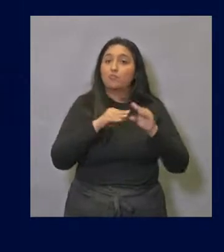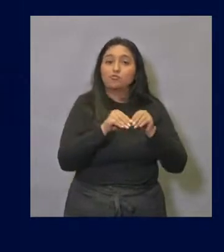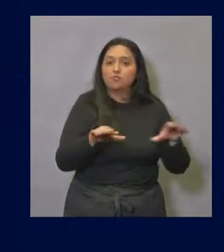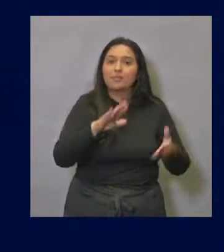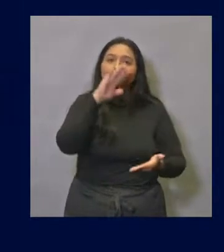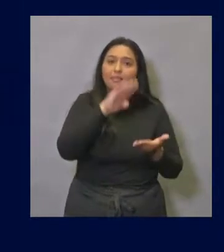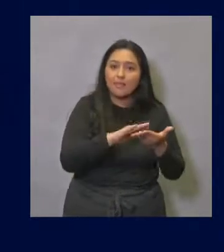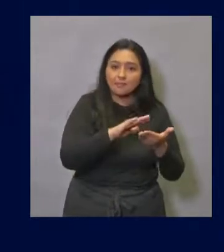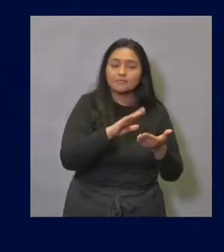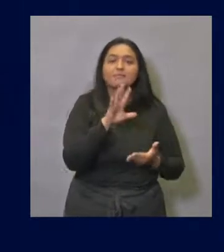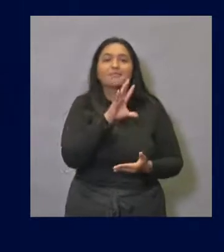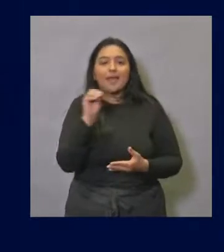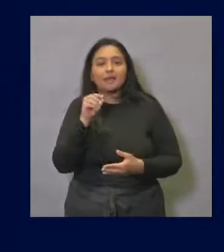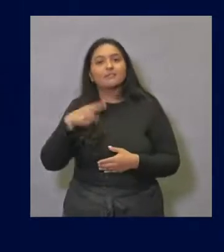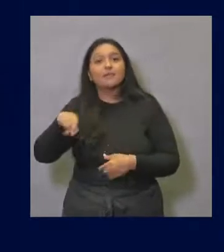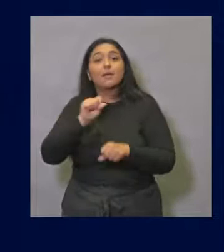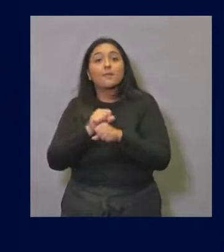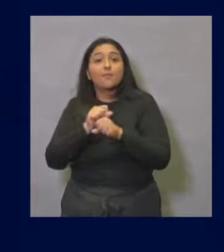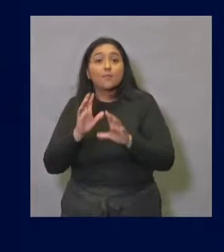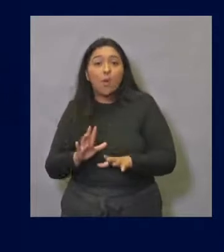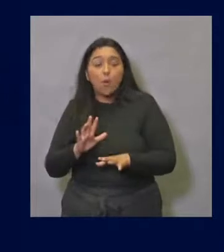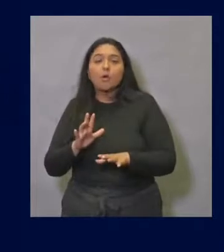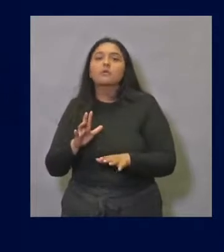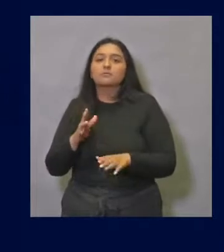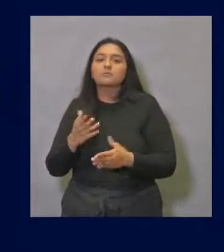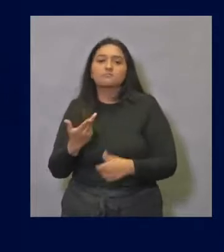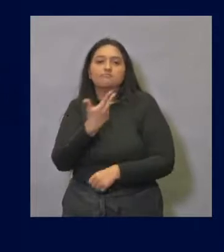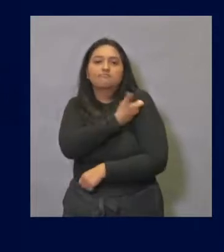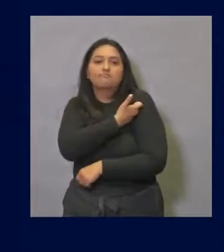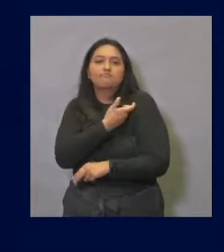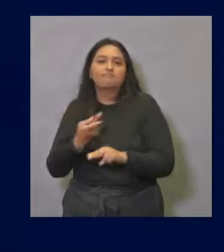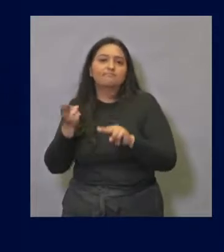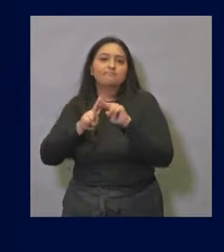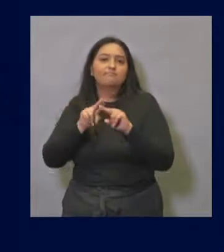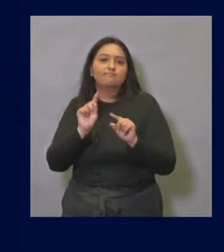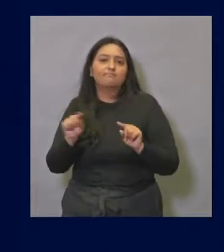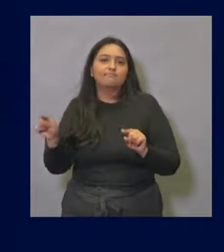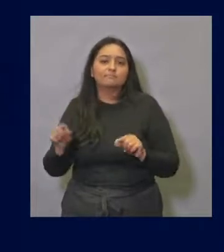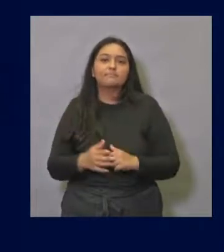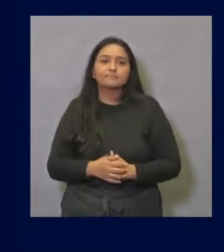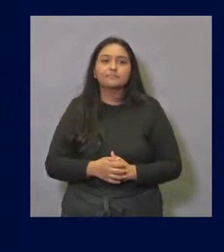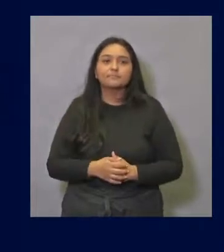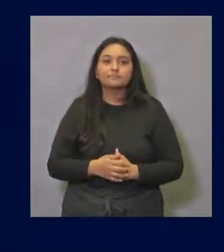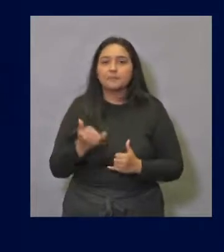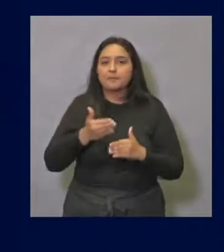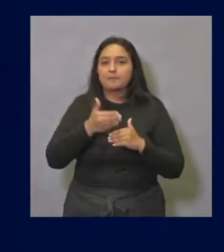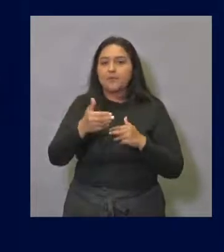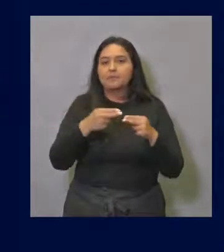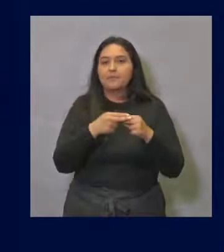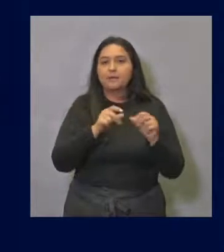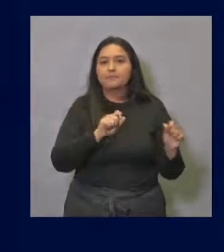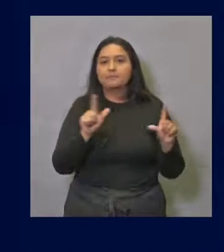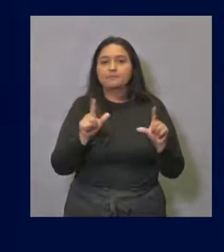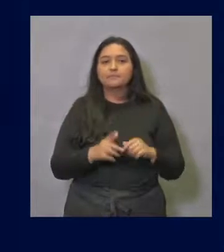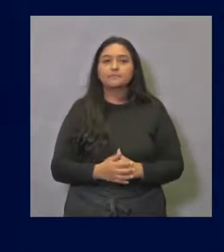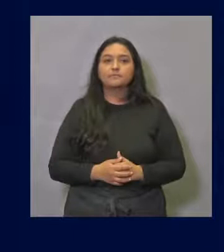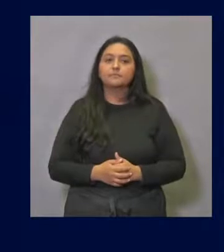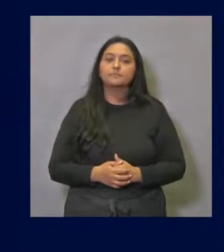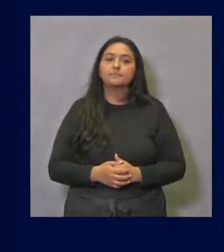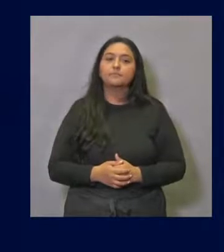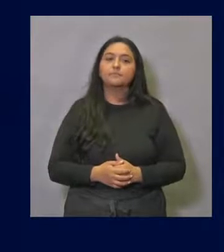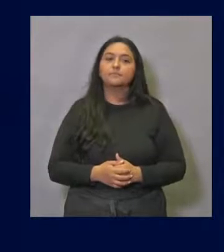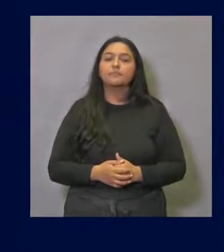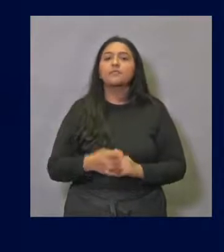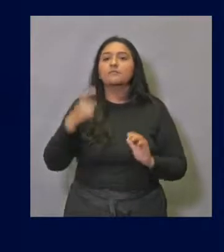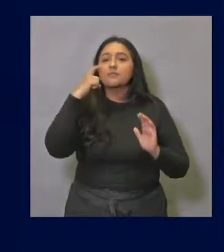increased numbers of workers at many of these sites that have been vaccinated. I'll take the next slide. We've seen similar declines